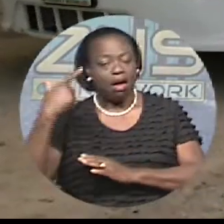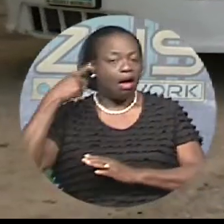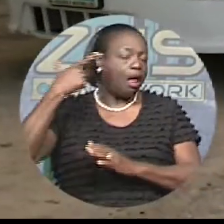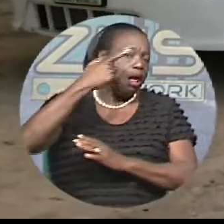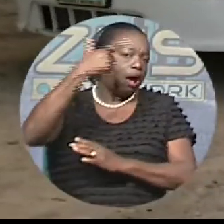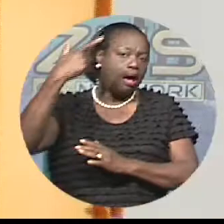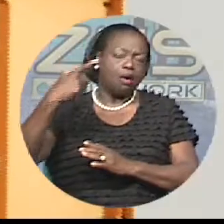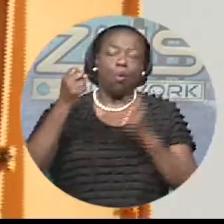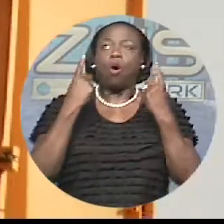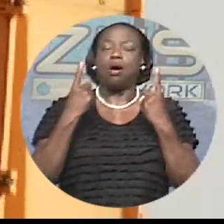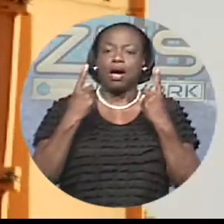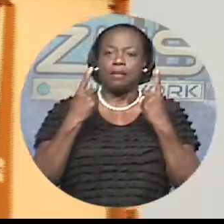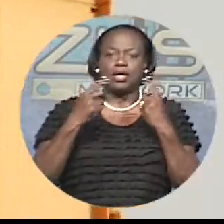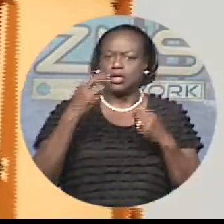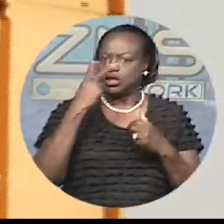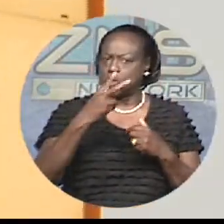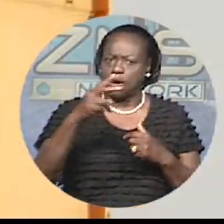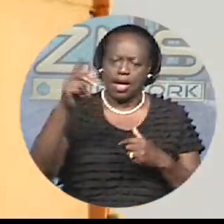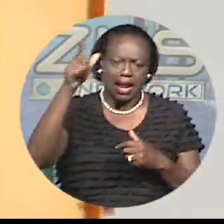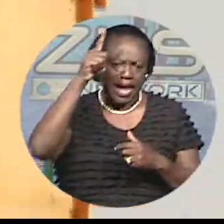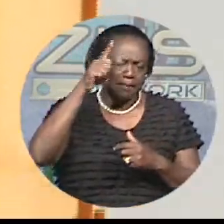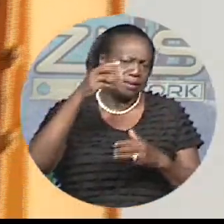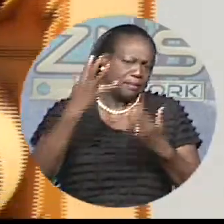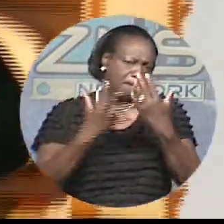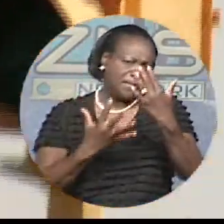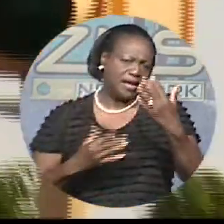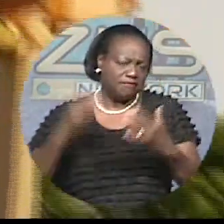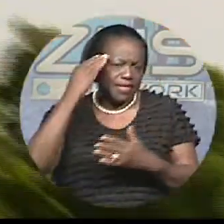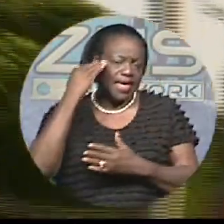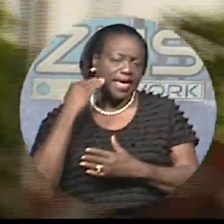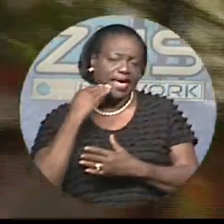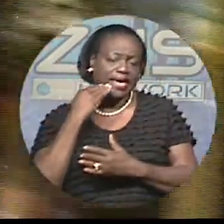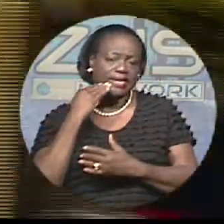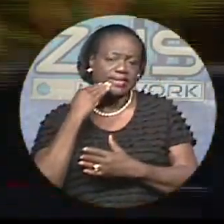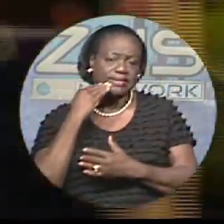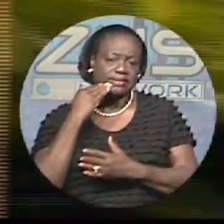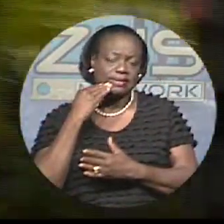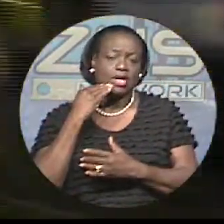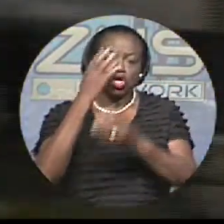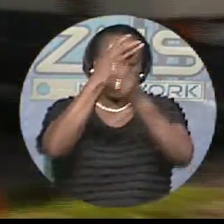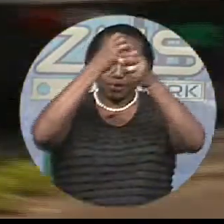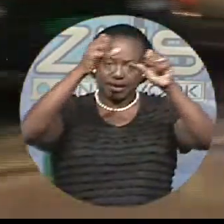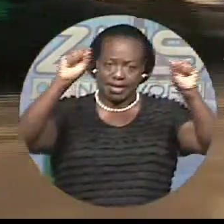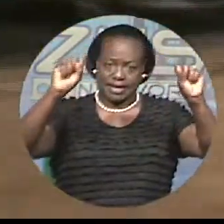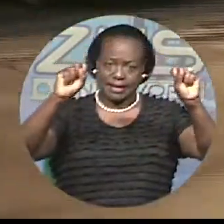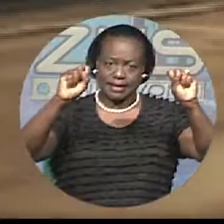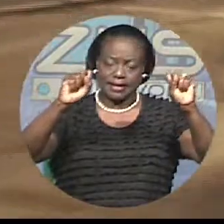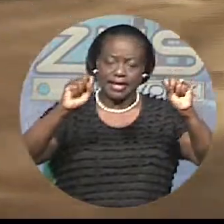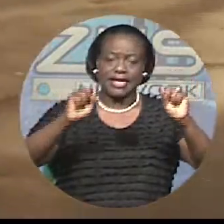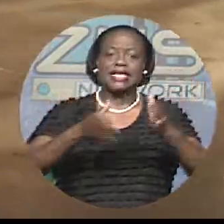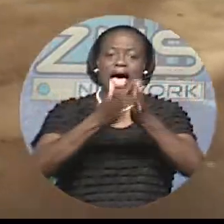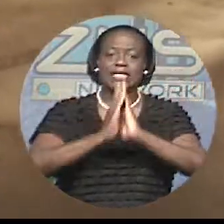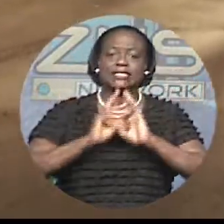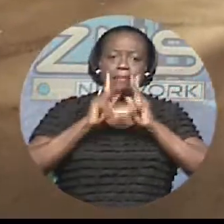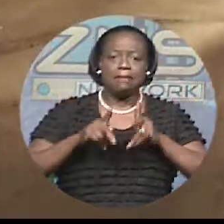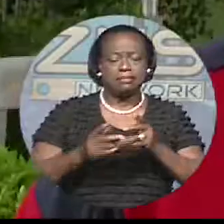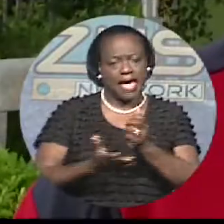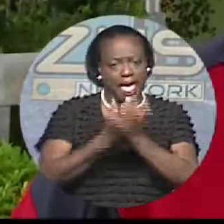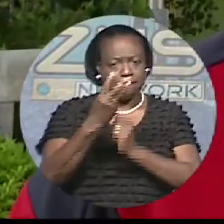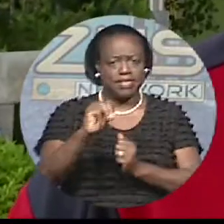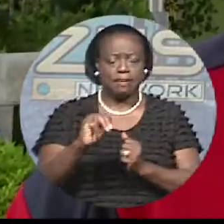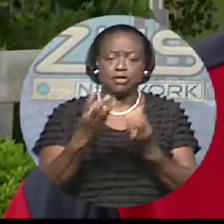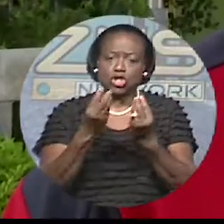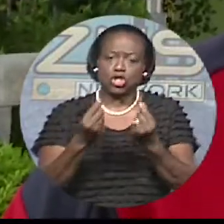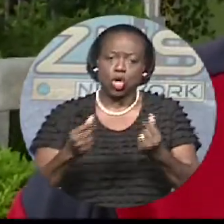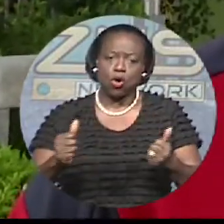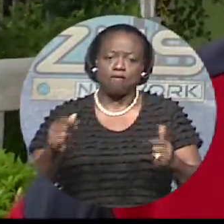and found Lightbourne bleeding from the head. Superintendent Clayton Fernandez is appealing to the public to help solve this homicide. We want to